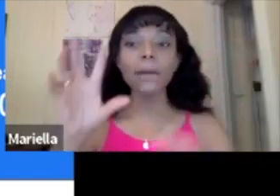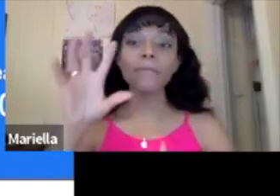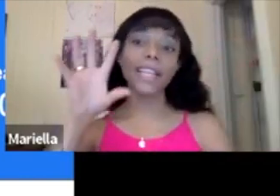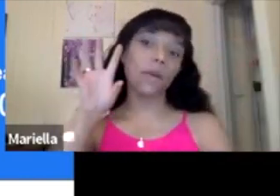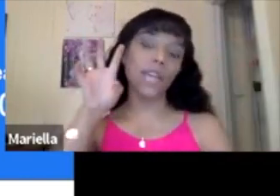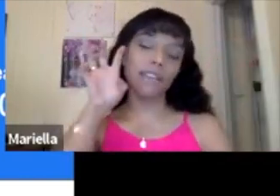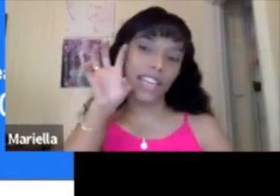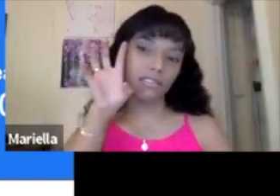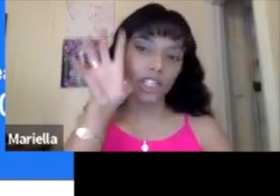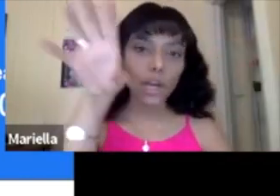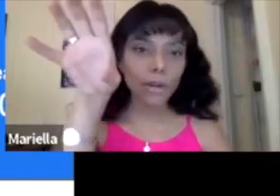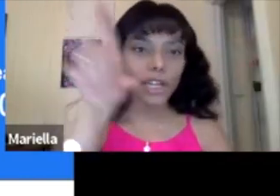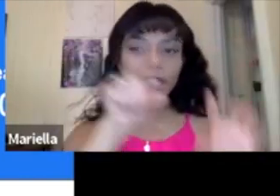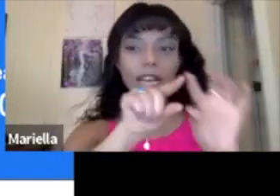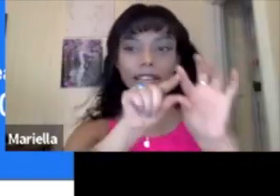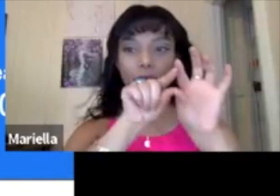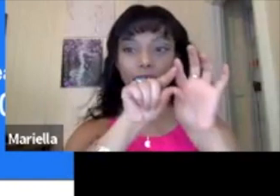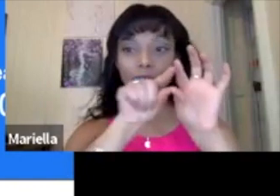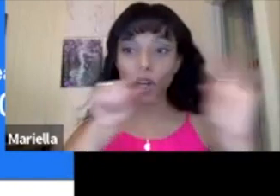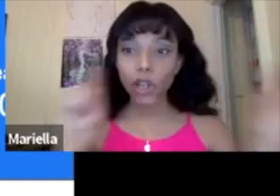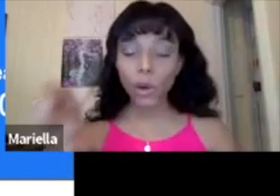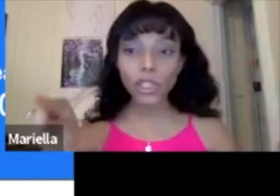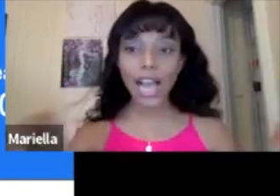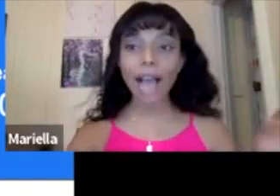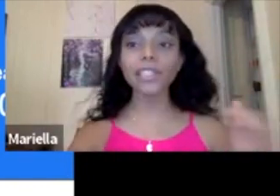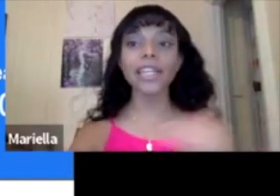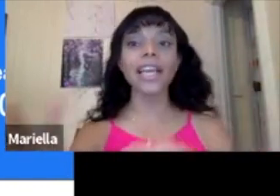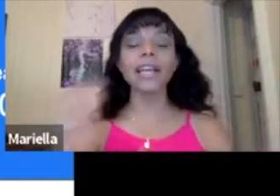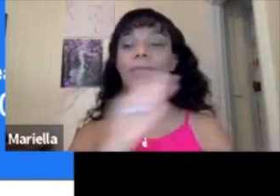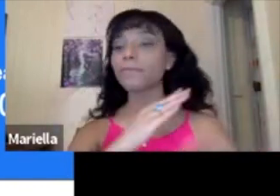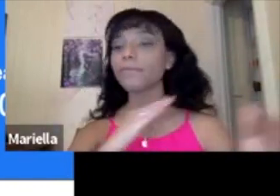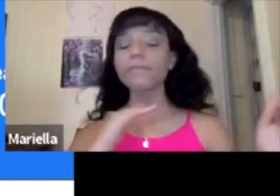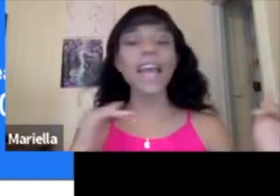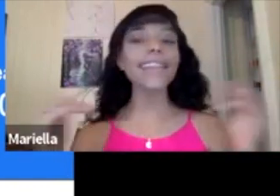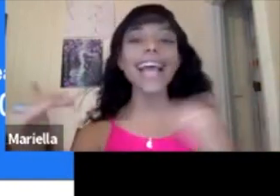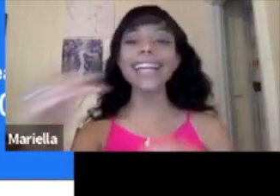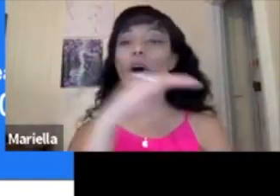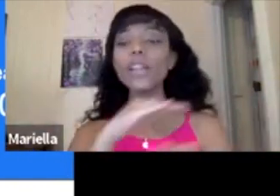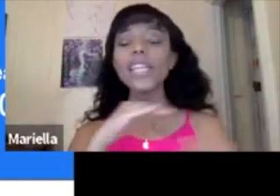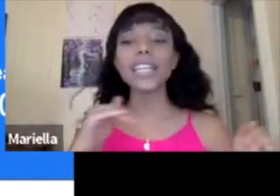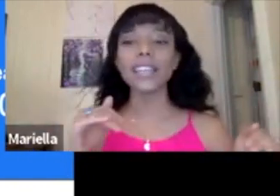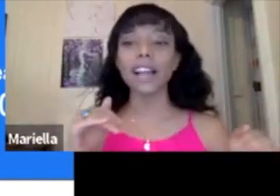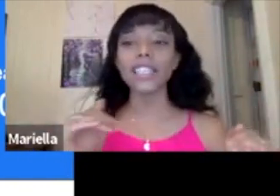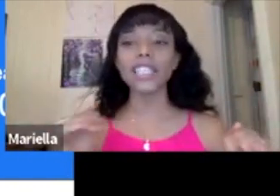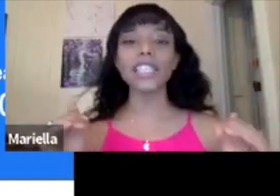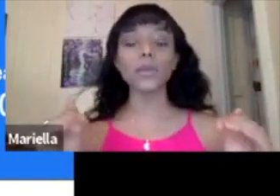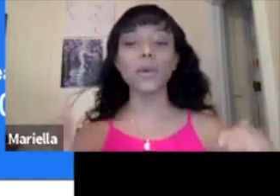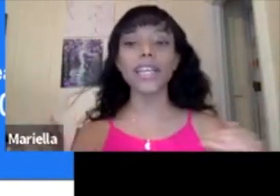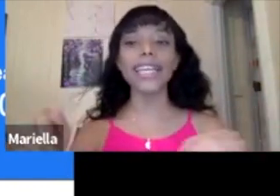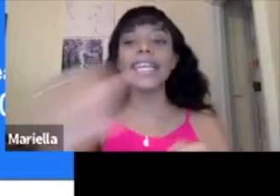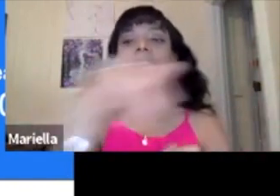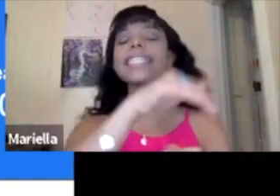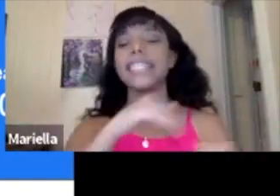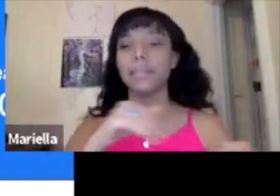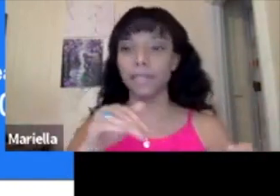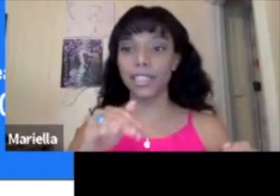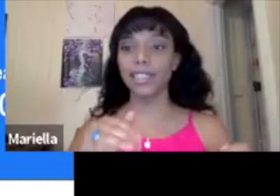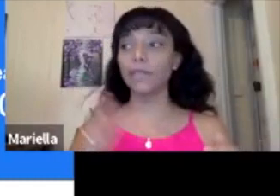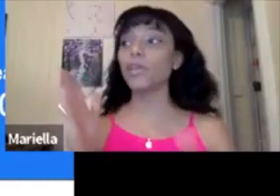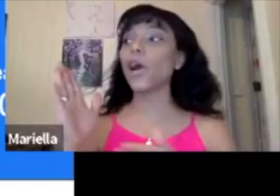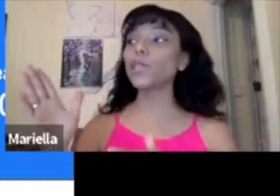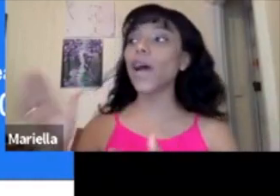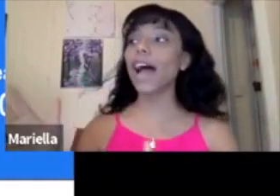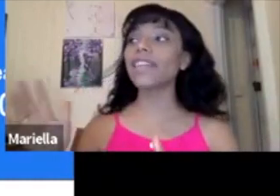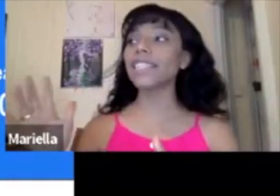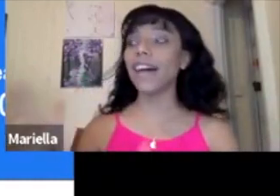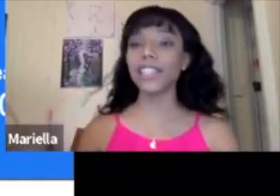sure that we have the interpreter, that we have the closed captioning, that all the technology is working seamlessly.